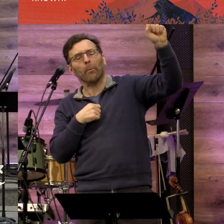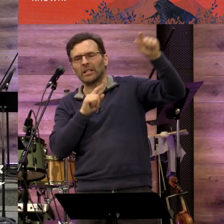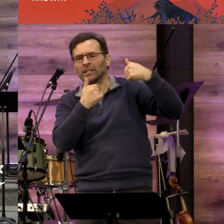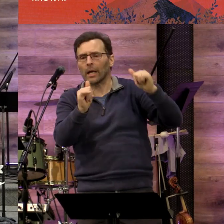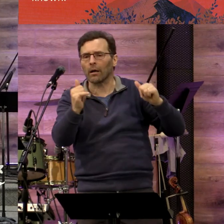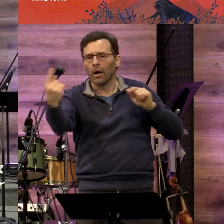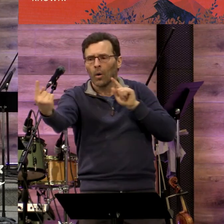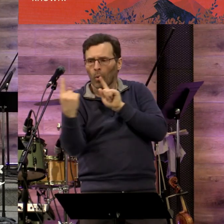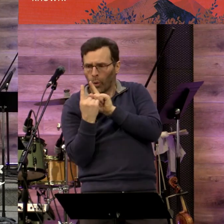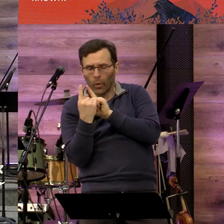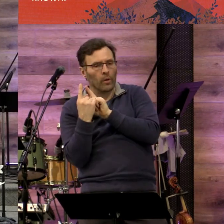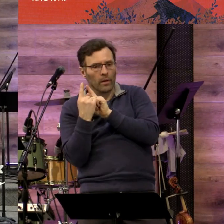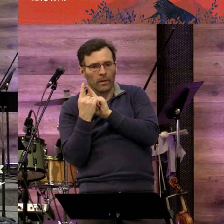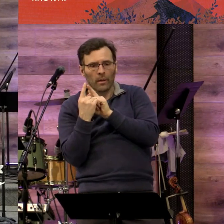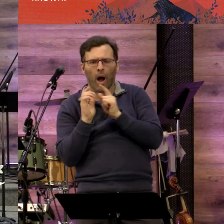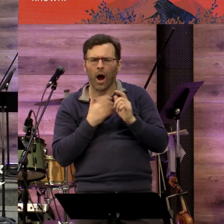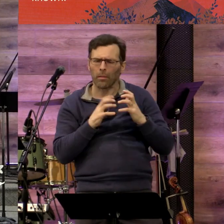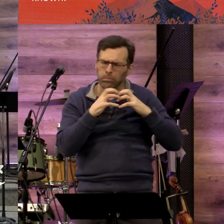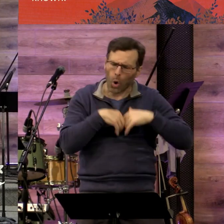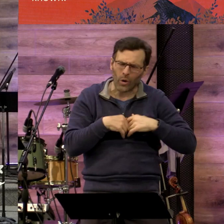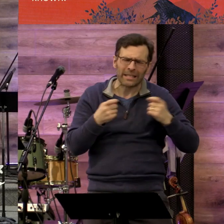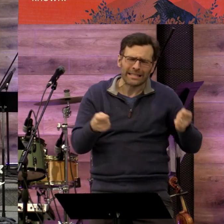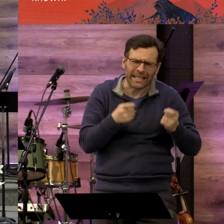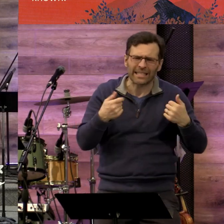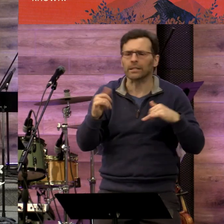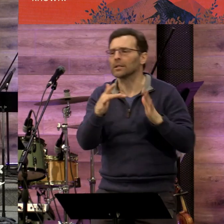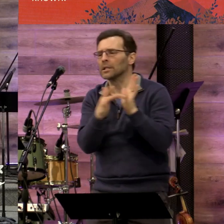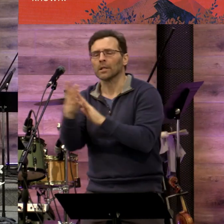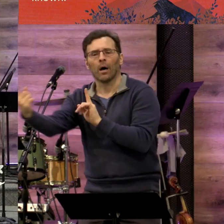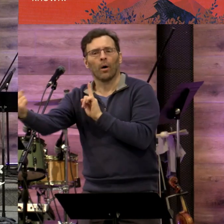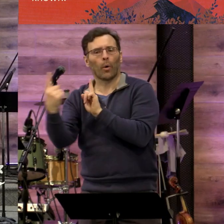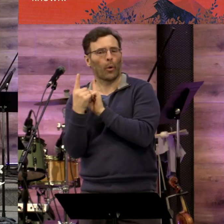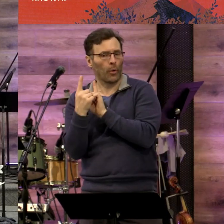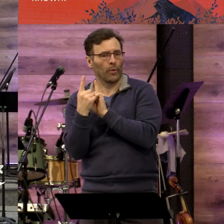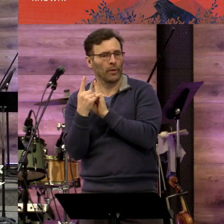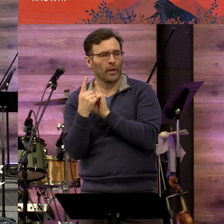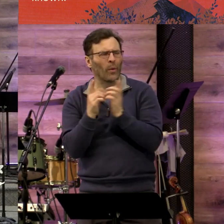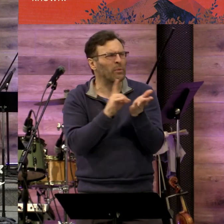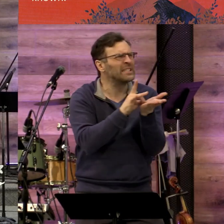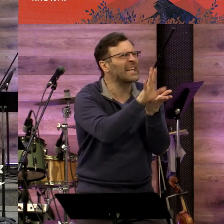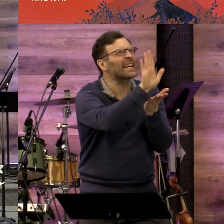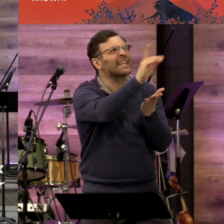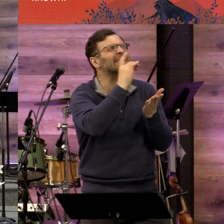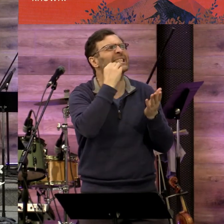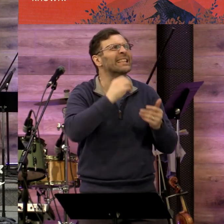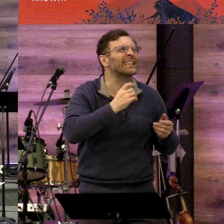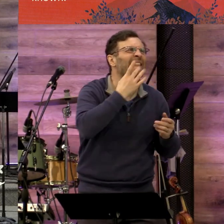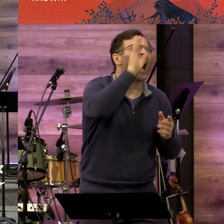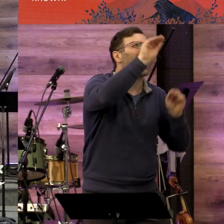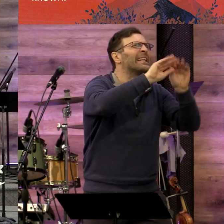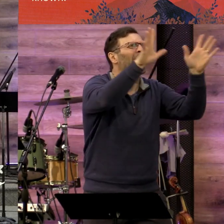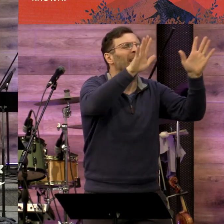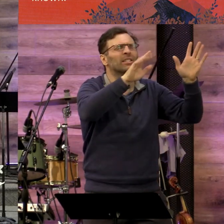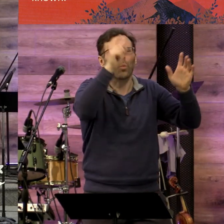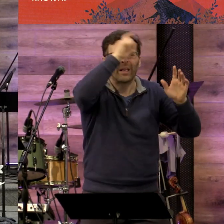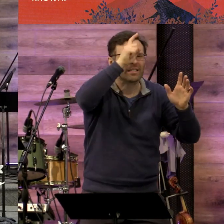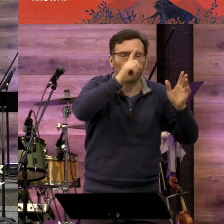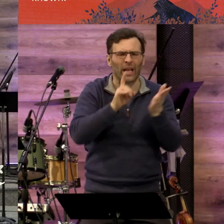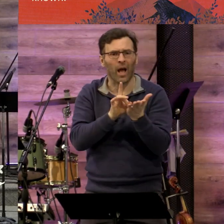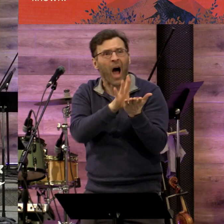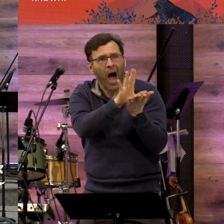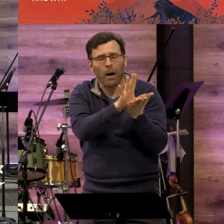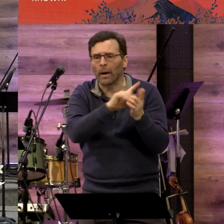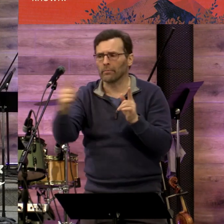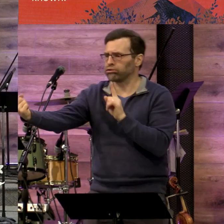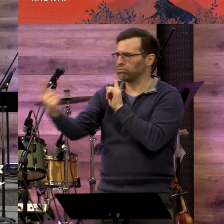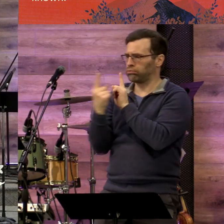us in our brokenness and sin. Drew near to us who had rejected his light and his wisdom and decided in our hearts